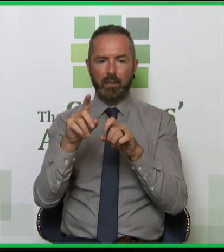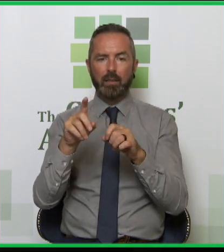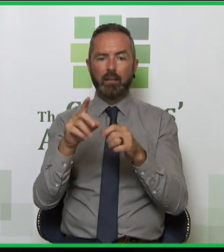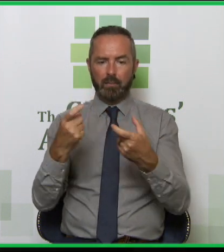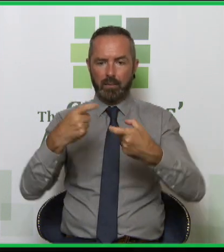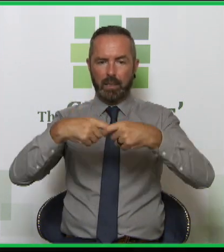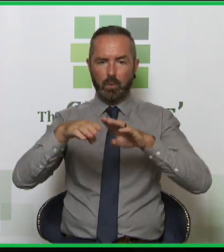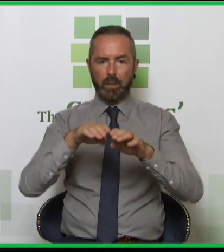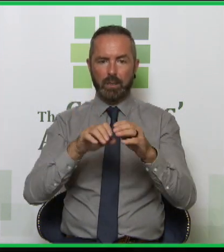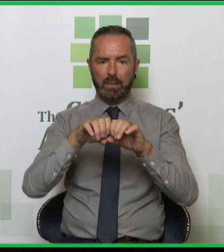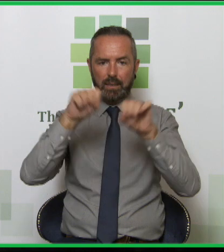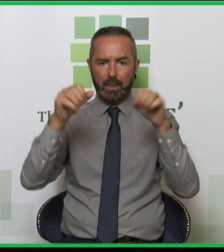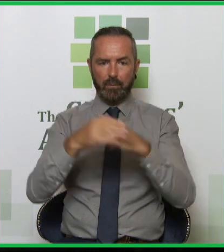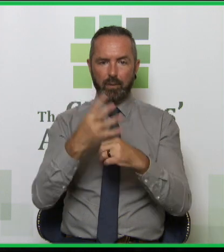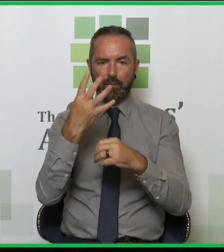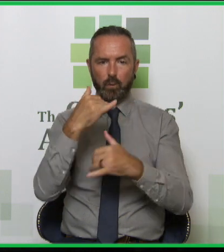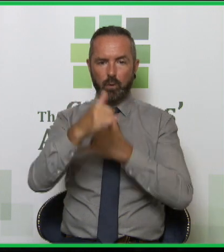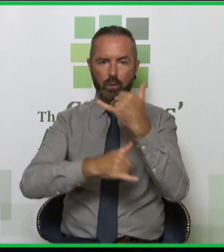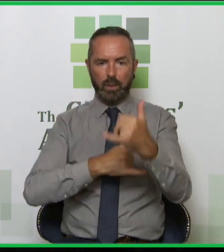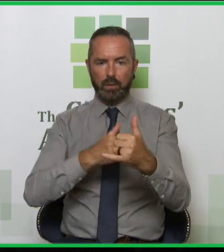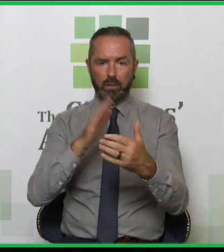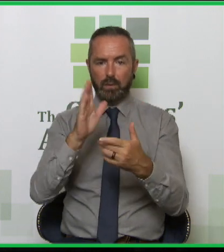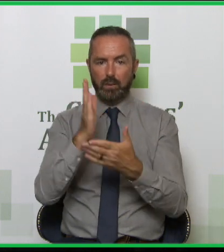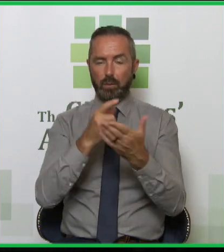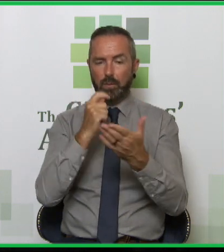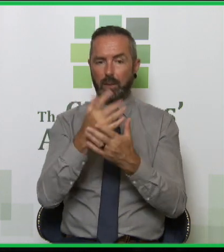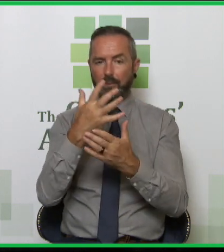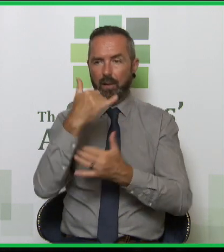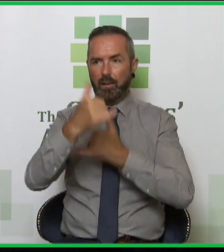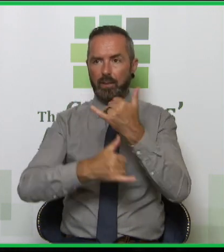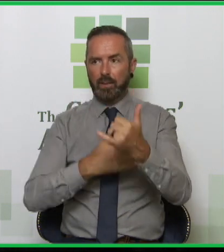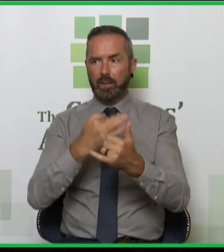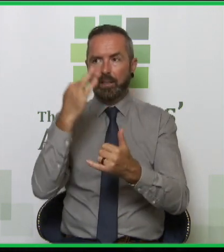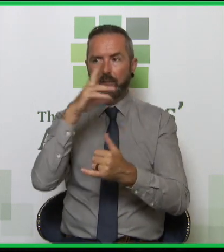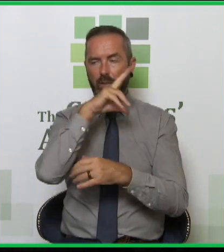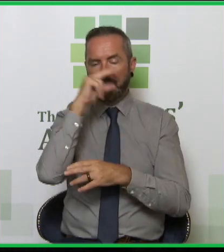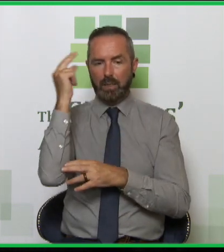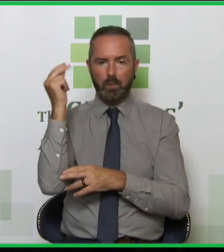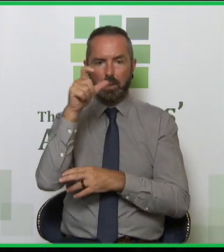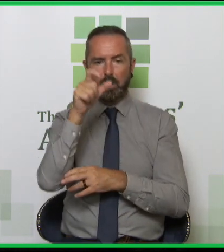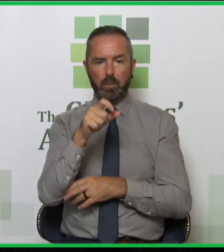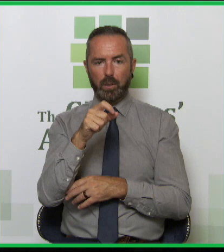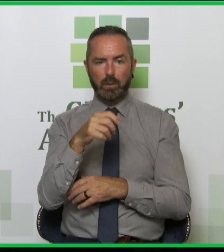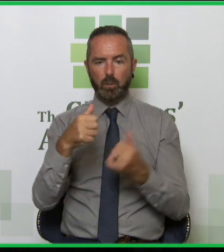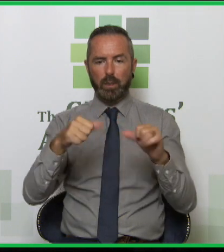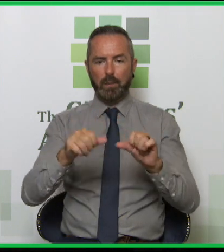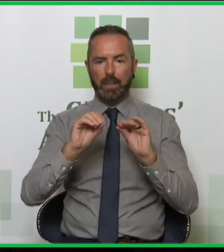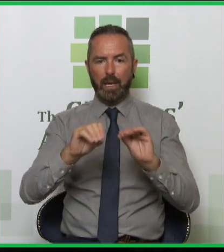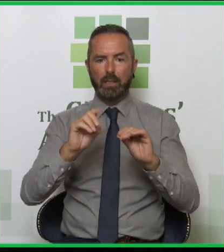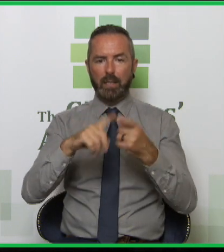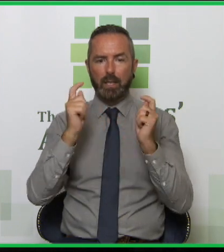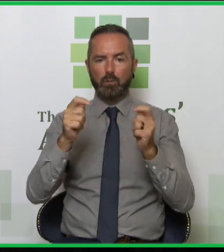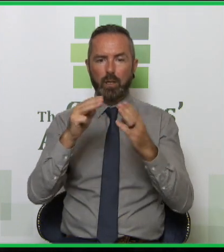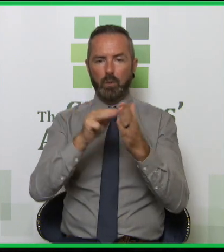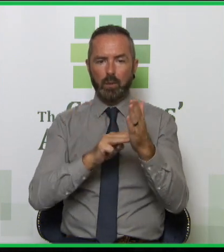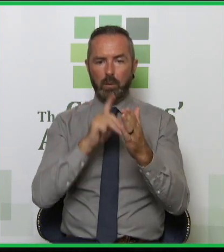a scheme for up to 4 years, and in certain circumstances actually up to 5 years if they're, for example, completing an education and training programme.